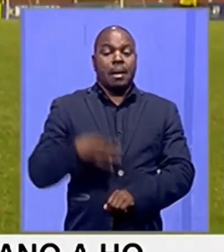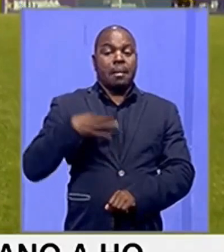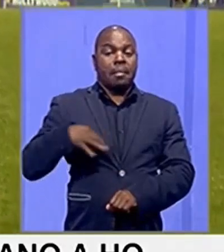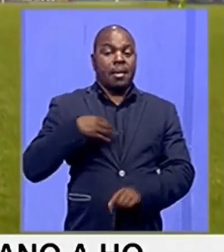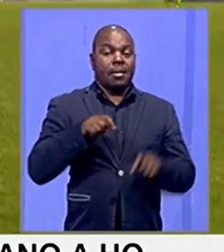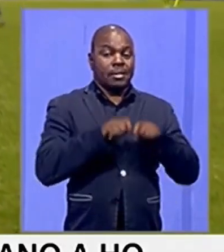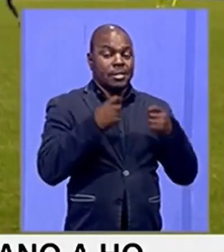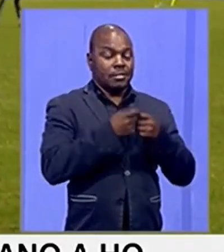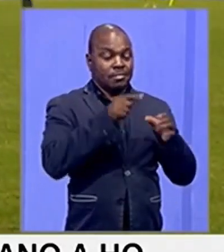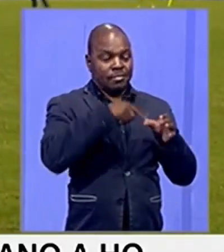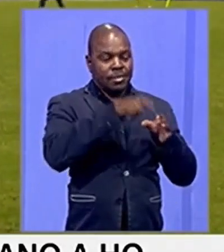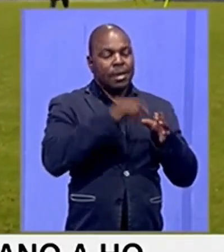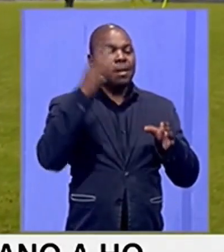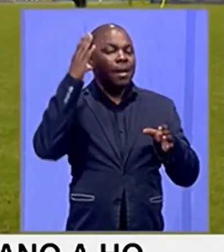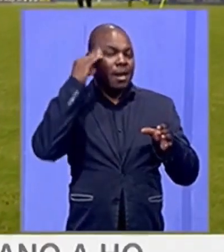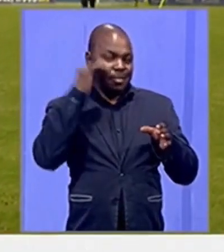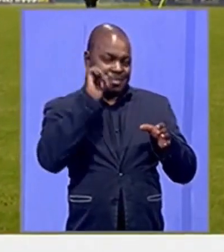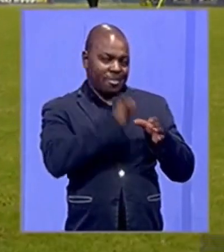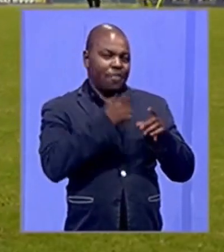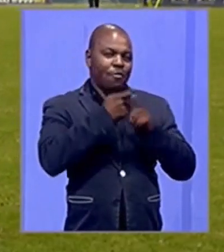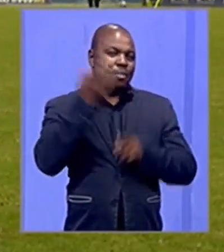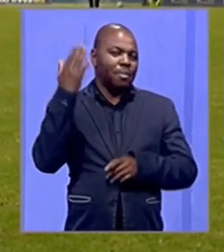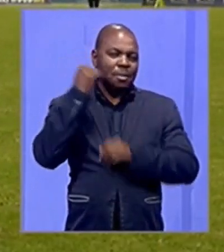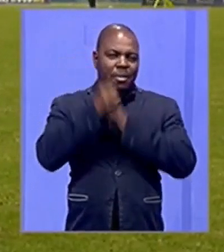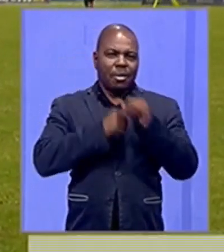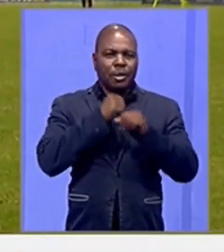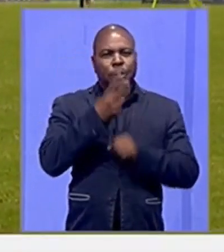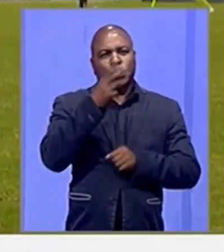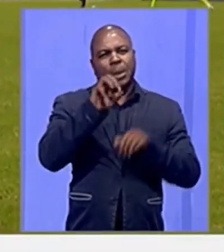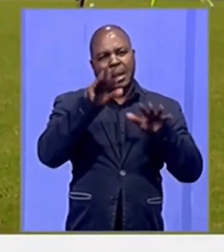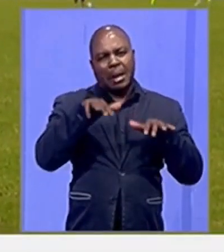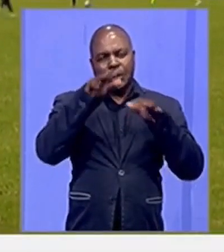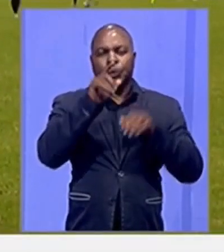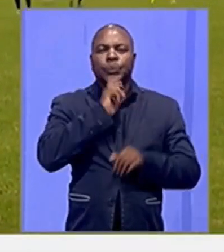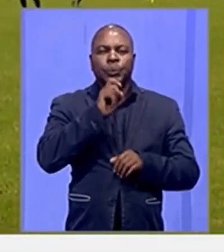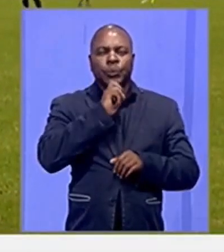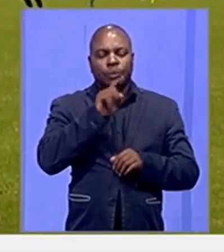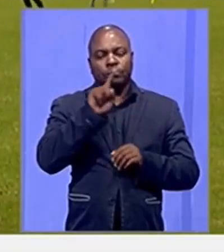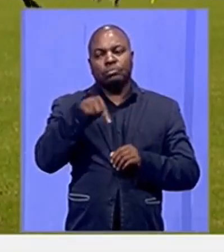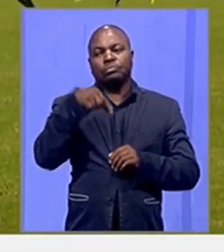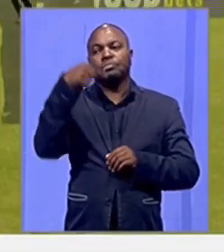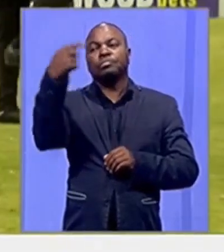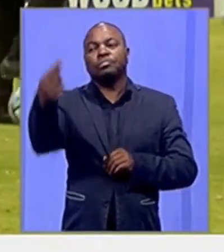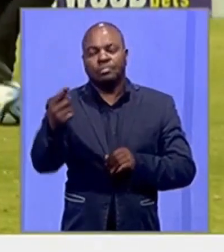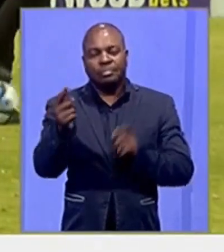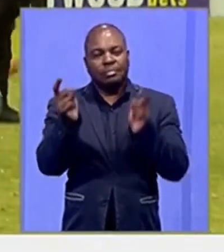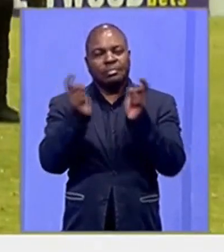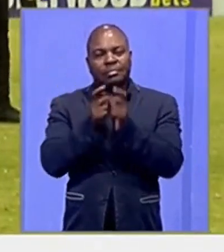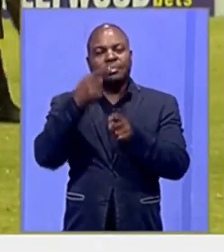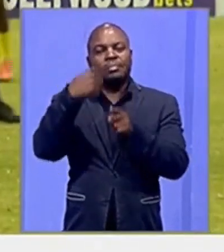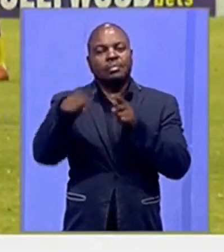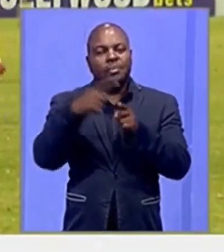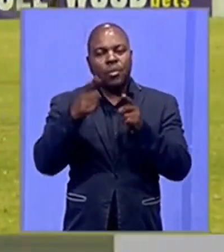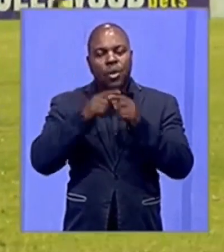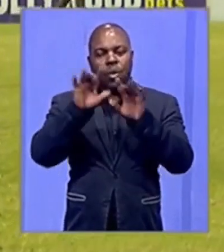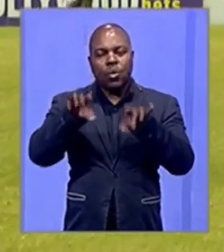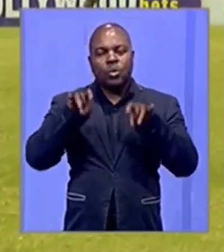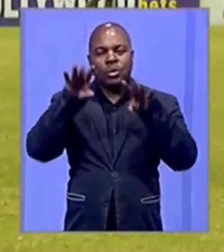Banyana ba tlo shumisha maitemogelo a ngwaga wa 2019 mo tournamenteng yeo e tlo tshwarelwa go nageng ya Australia le